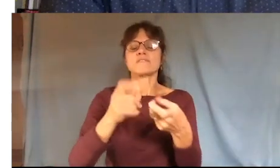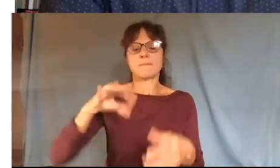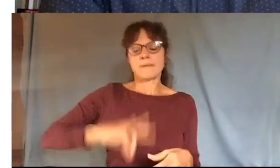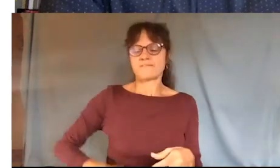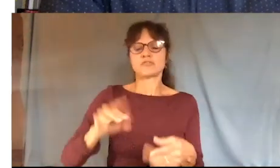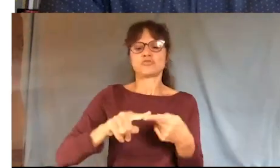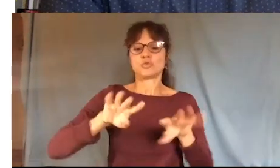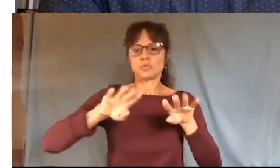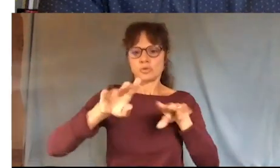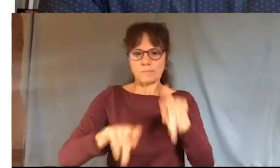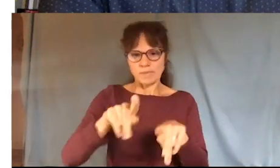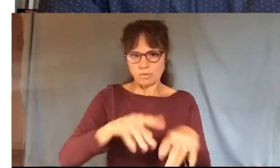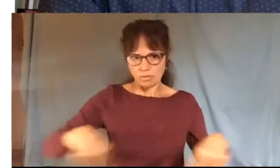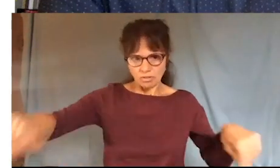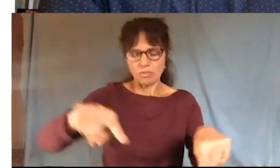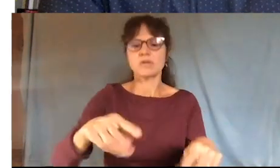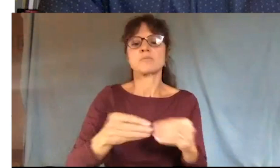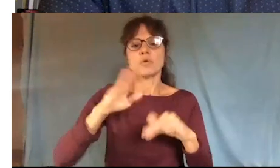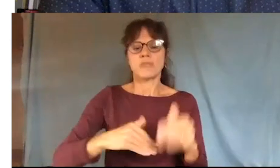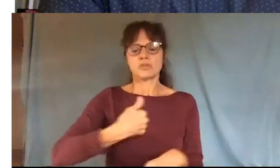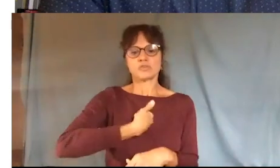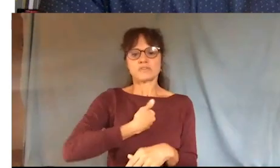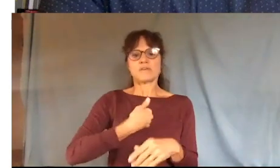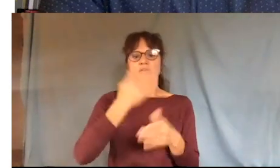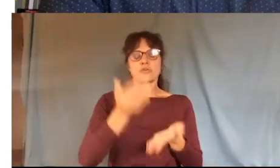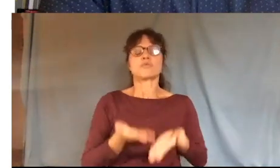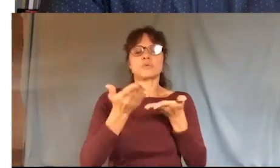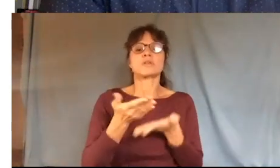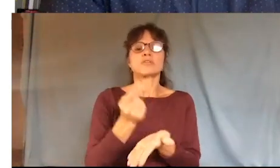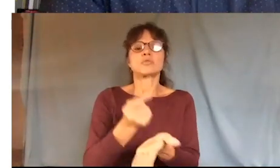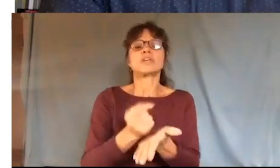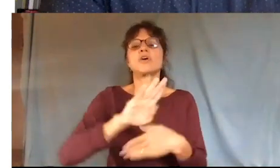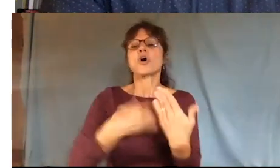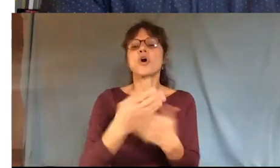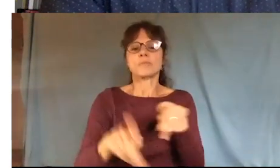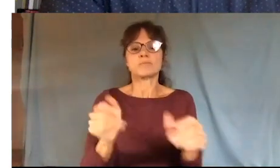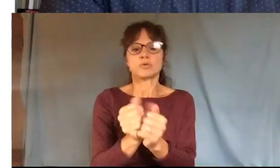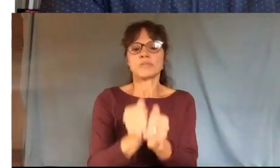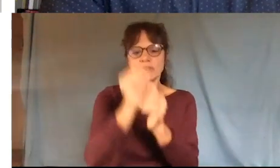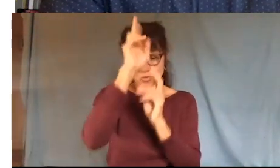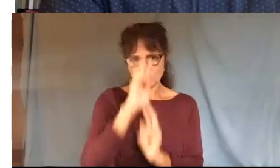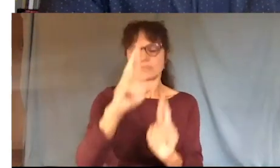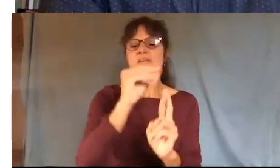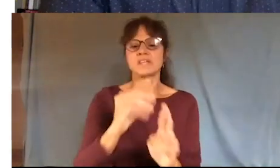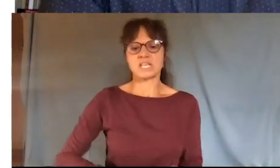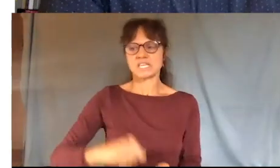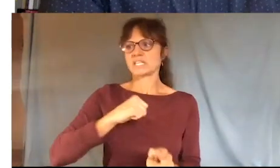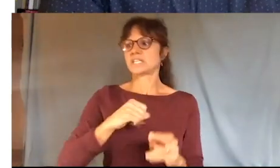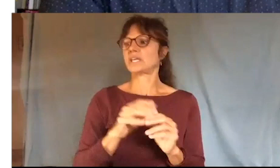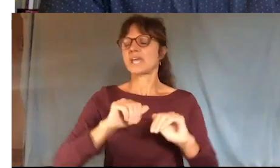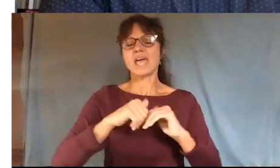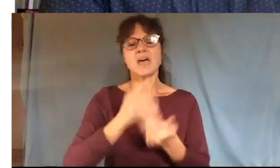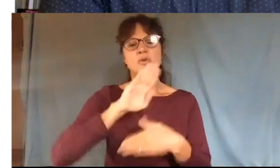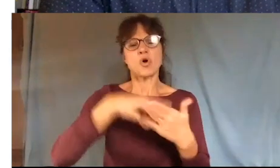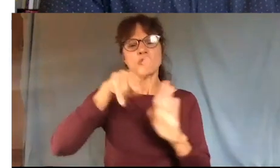own institution. And you treat all persons with dignity, honesty, and respect. Next. So how do those